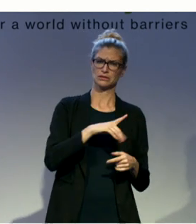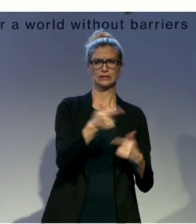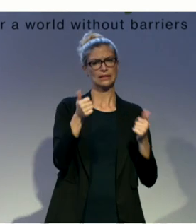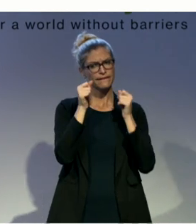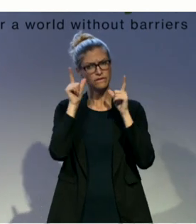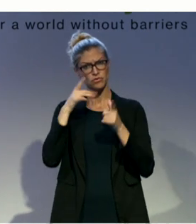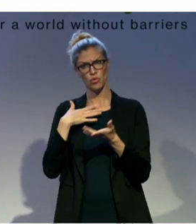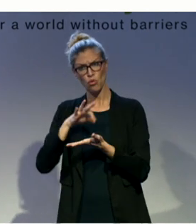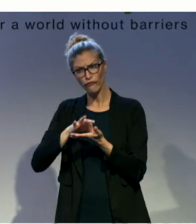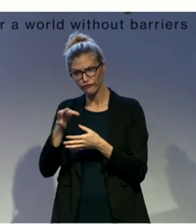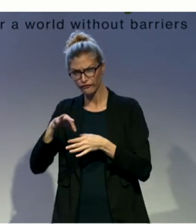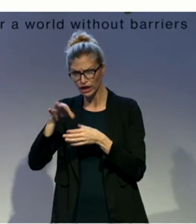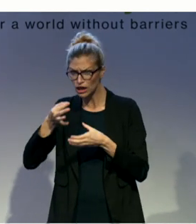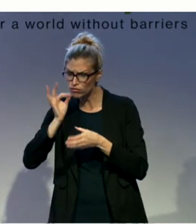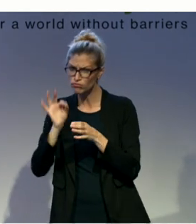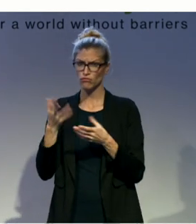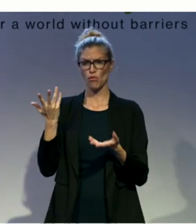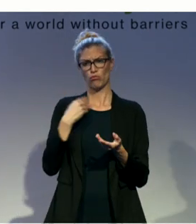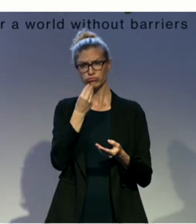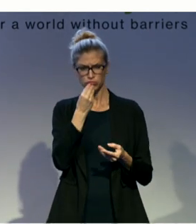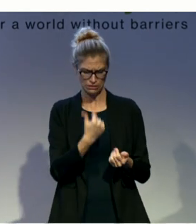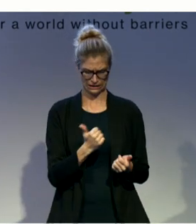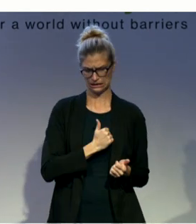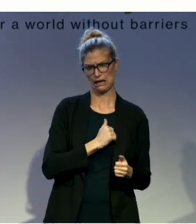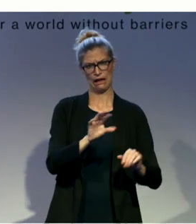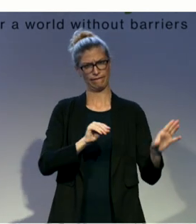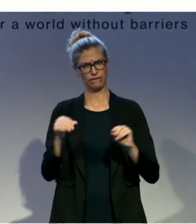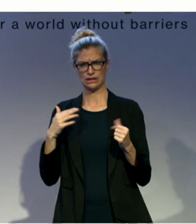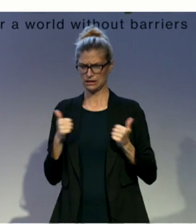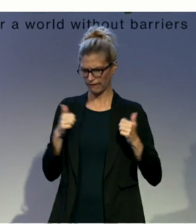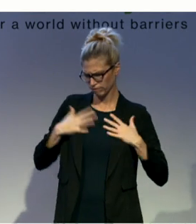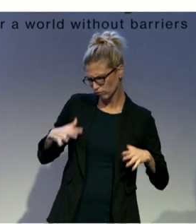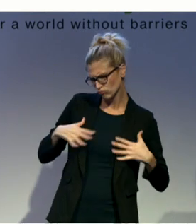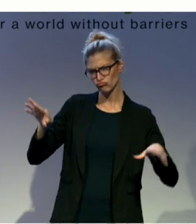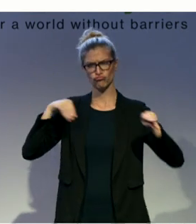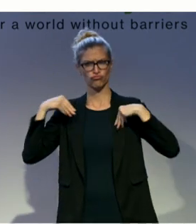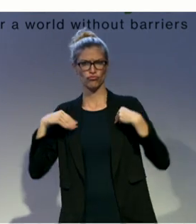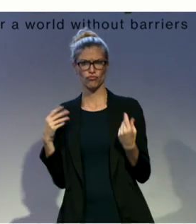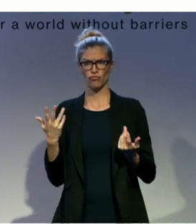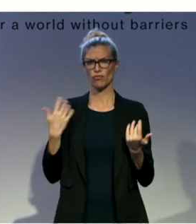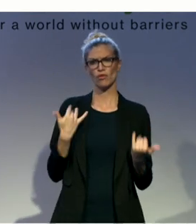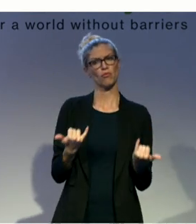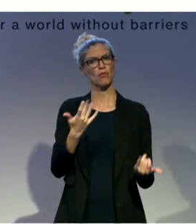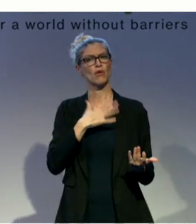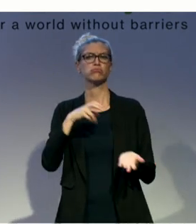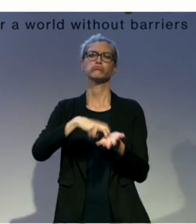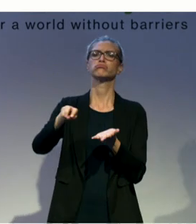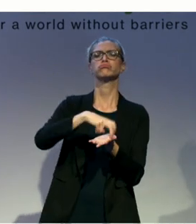eat for breakfast. You chose your outfit. Maybe you decided to take a walk. Maybe you stayed in and watched